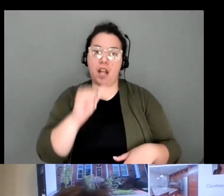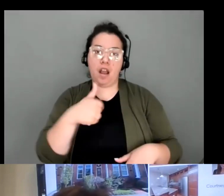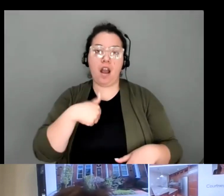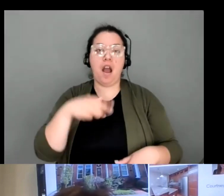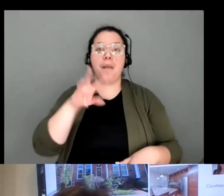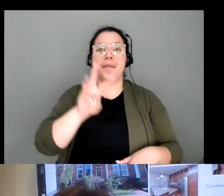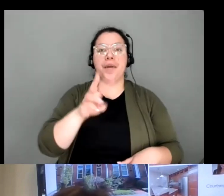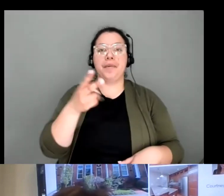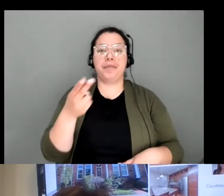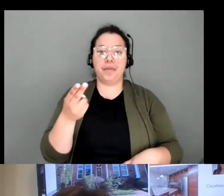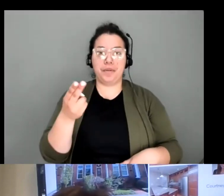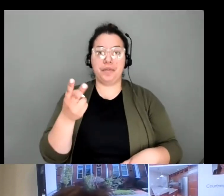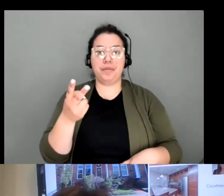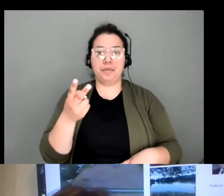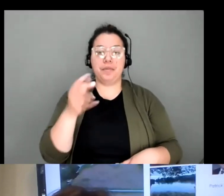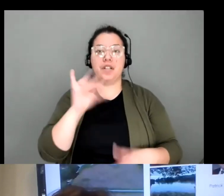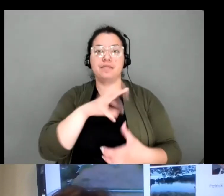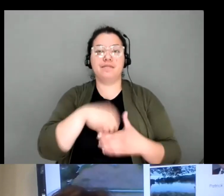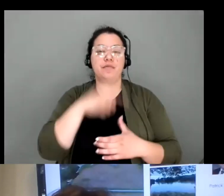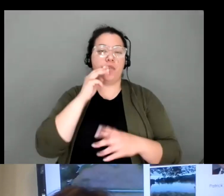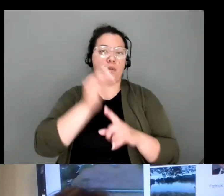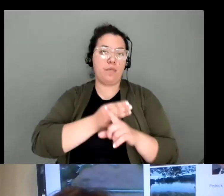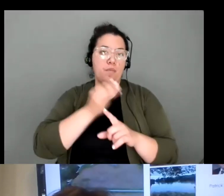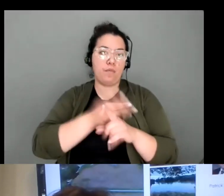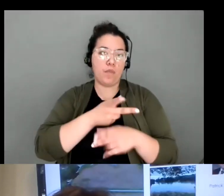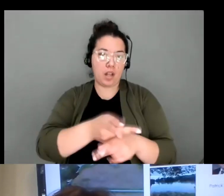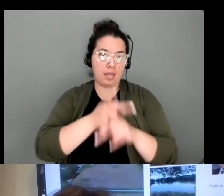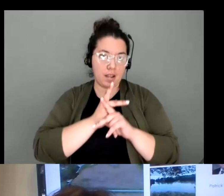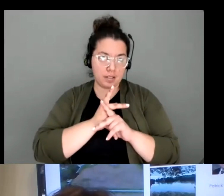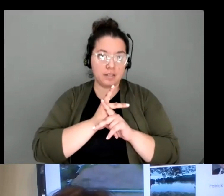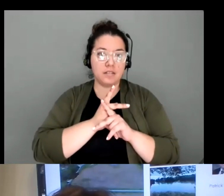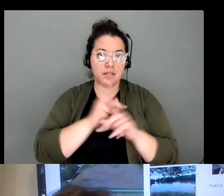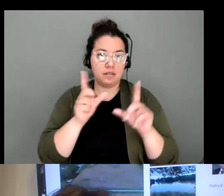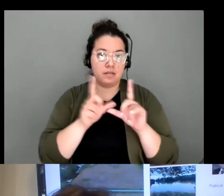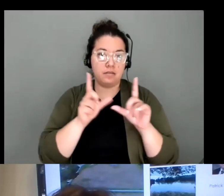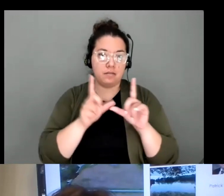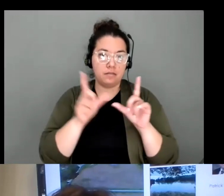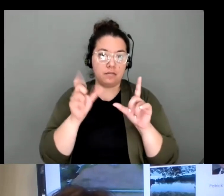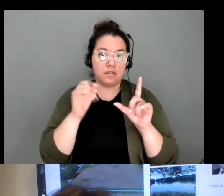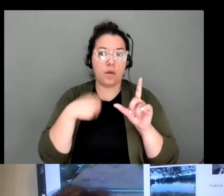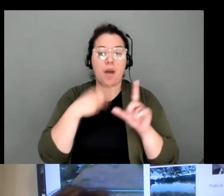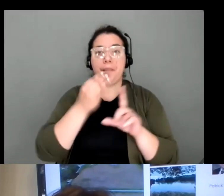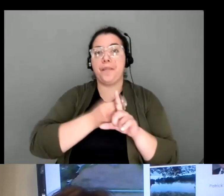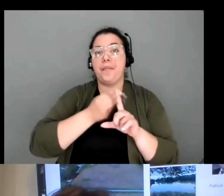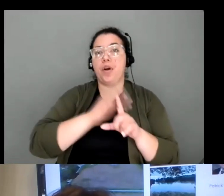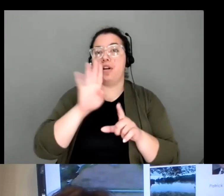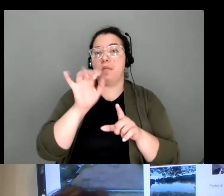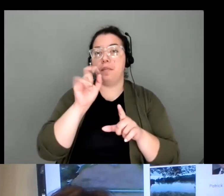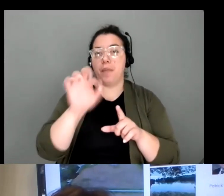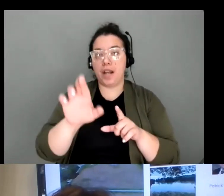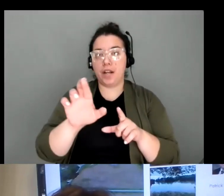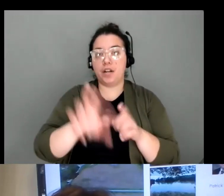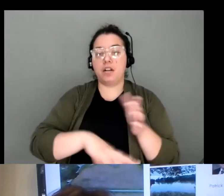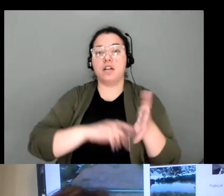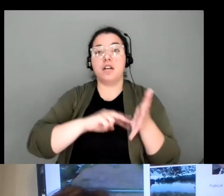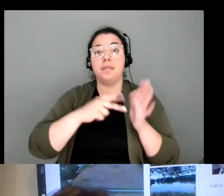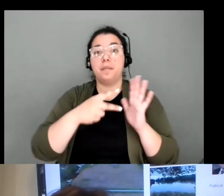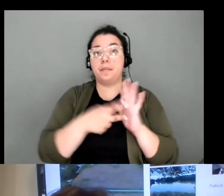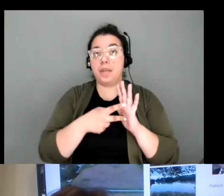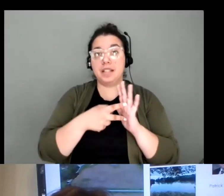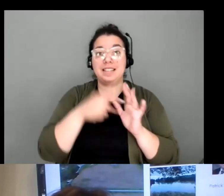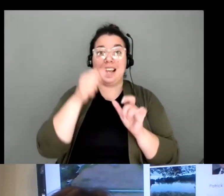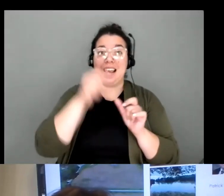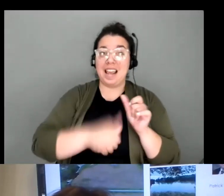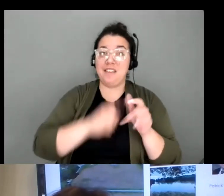mortgage licensing for the type that I'm in, being a mortgage banker. So being a mortgage banker, I get paid from every loan